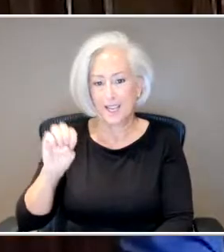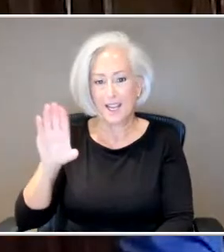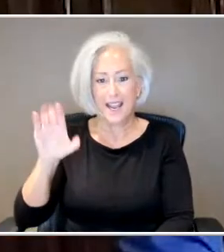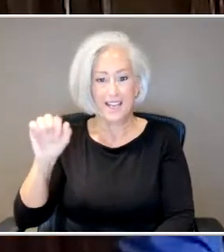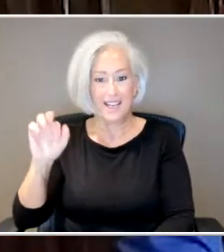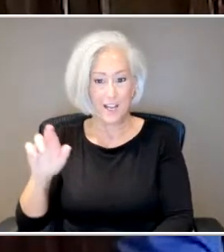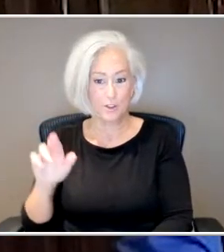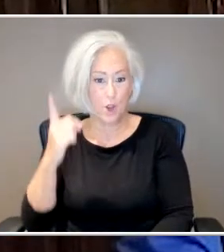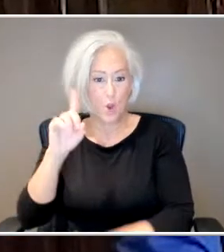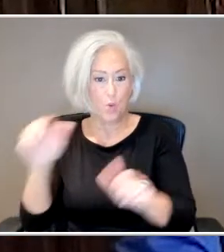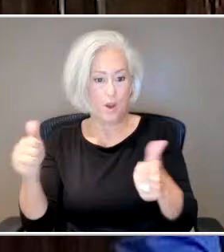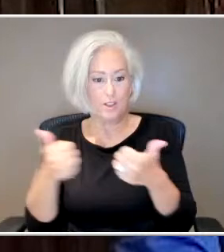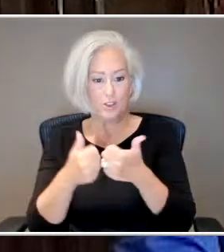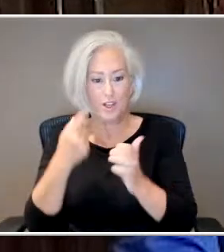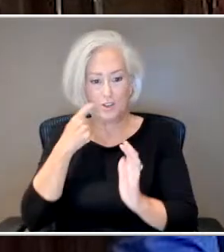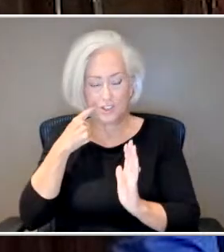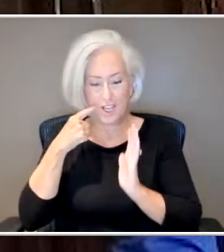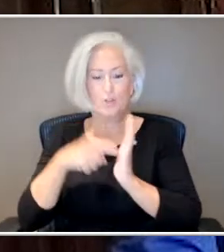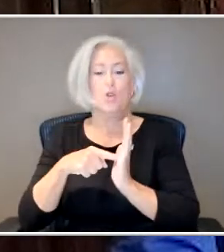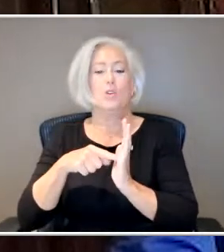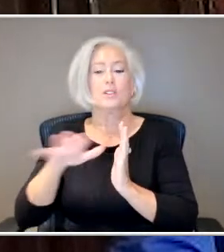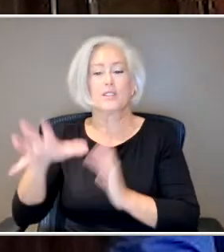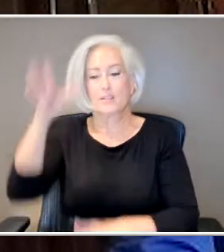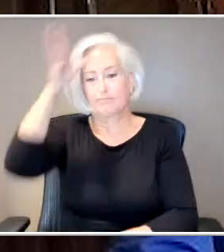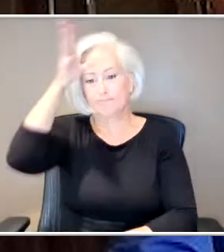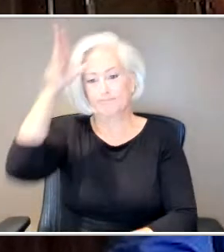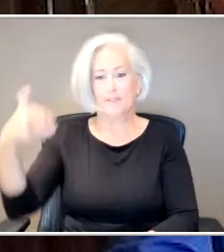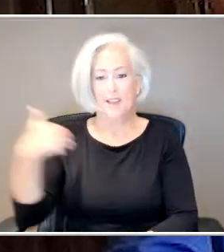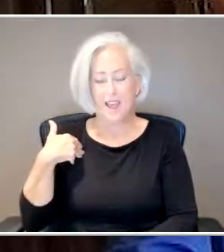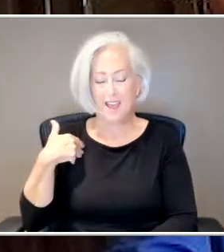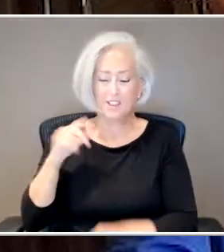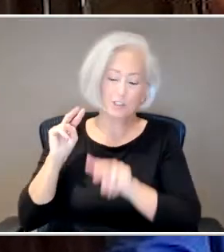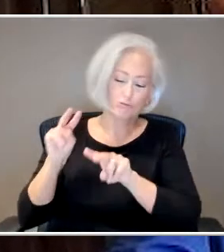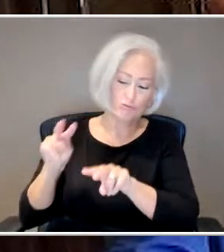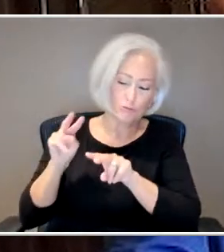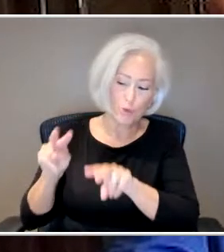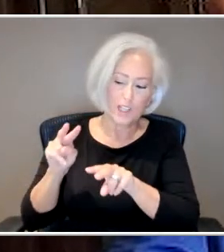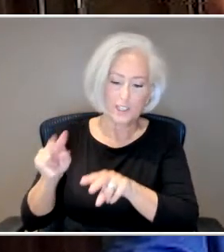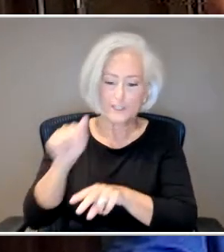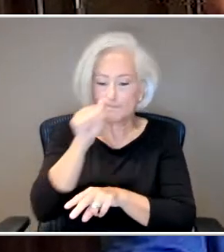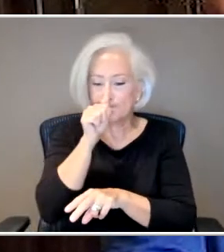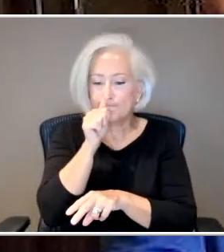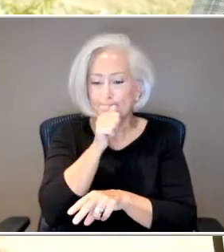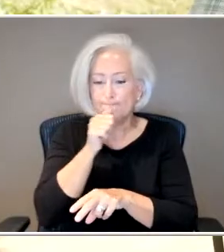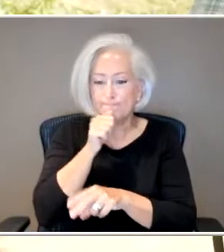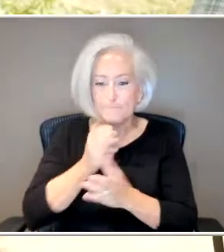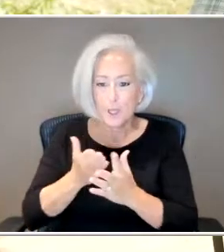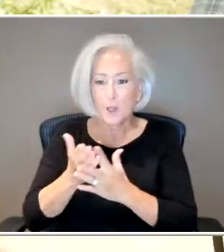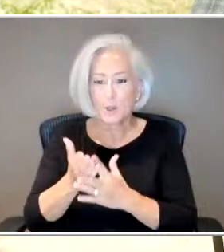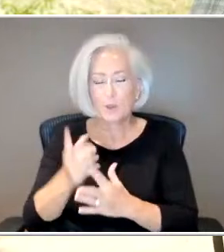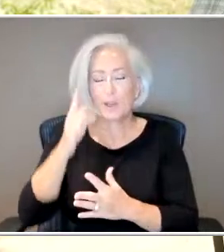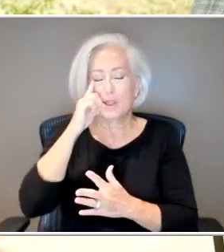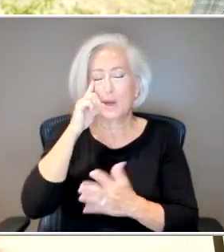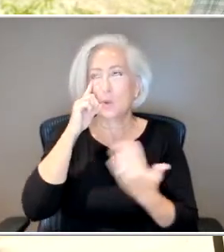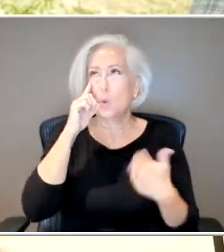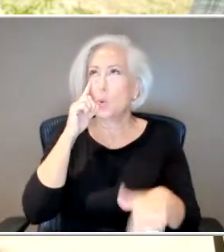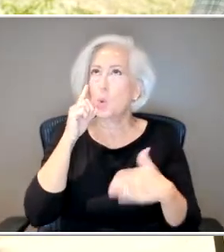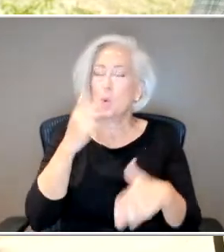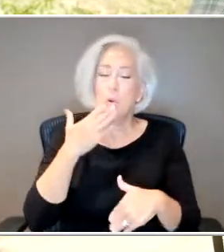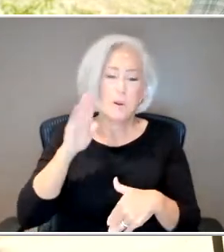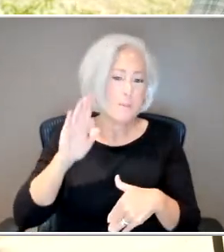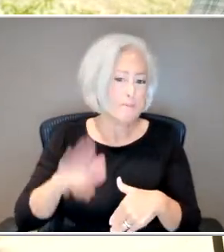father. Just watching Dad go through this, it's like, oh no, how bad is this? I mean, you just had no